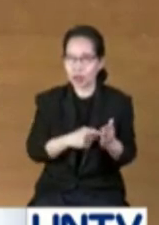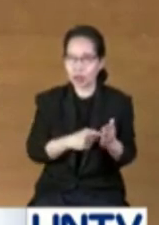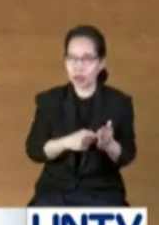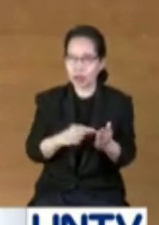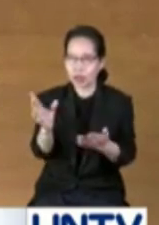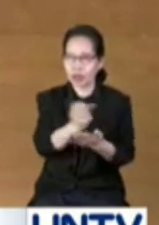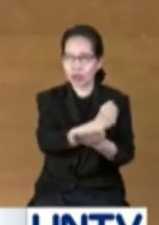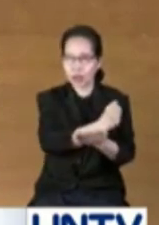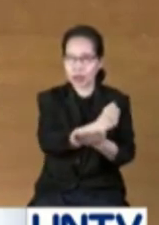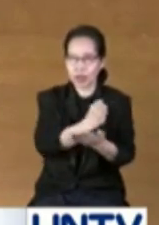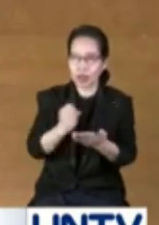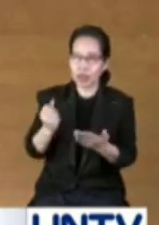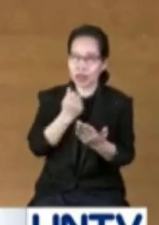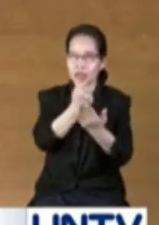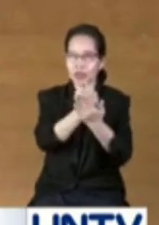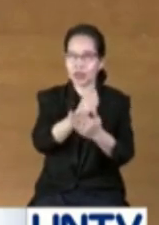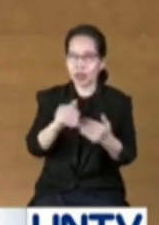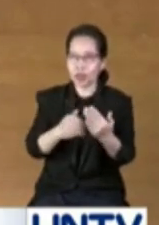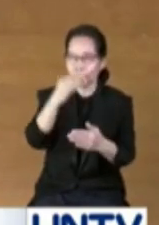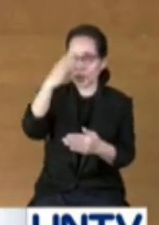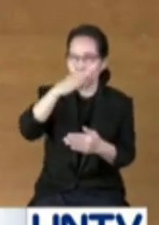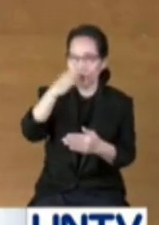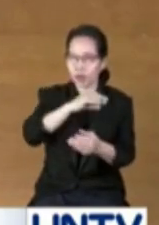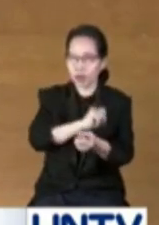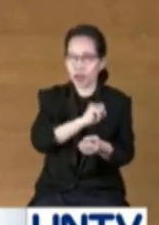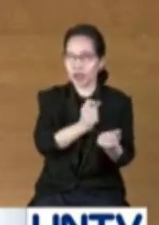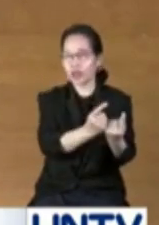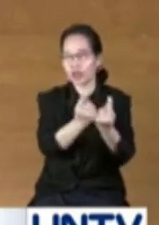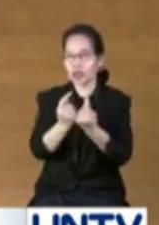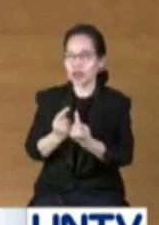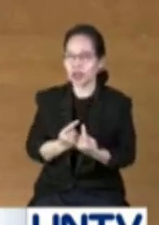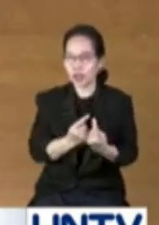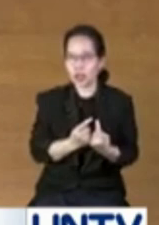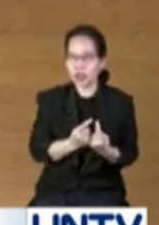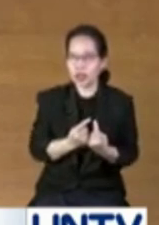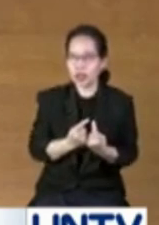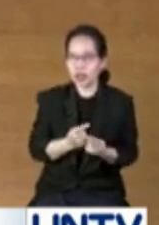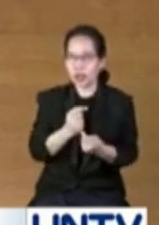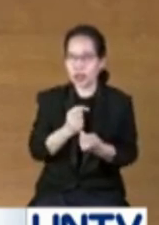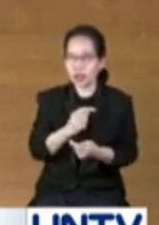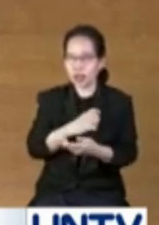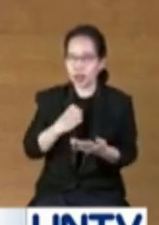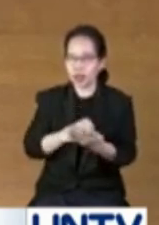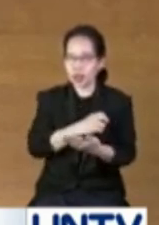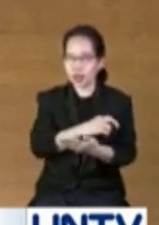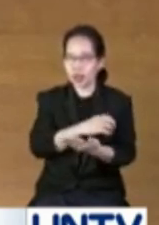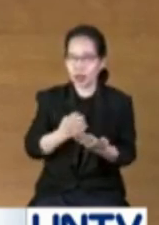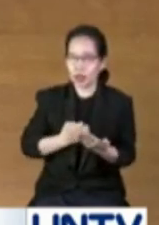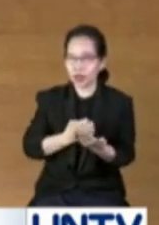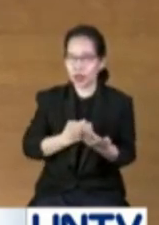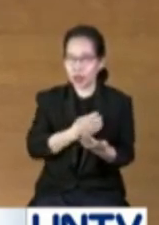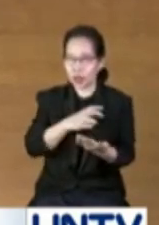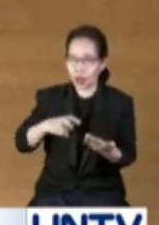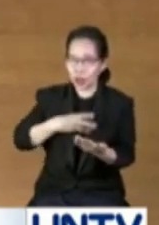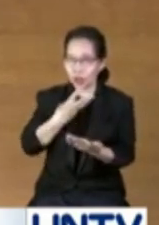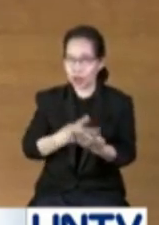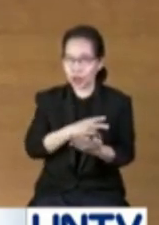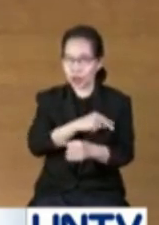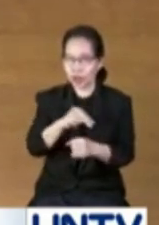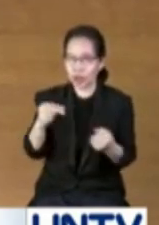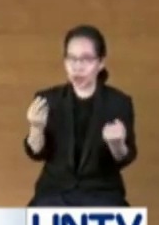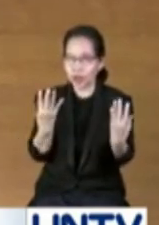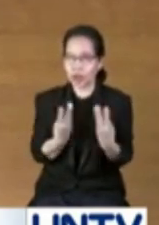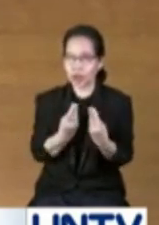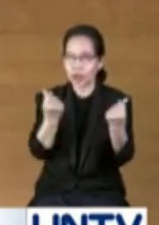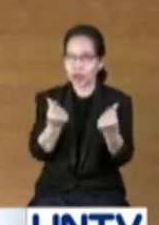achieved by all Filipinos working together. It took a whole-of-nation effort to achieve this immediate recovery from our pandemic